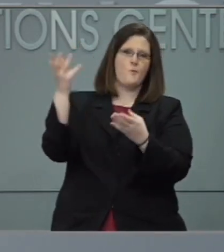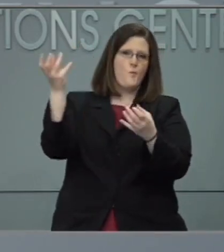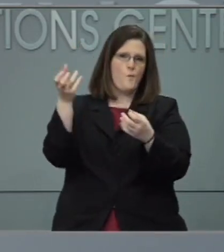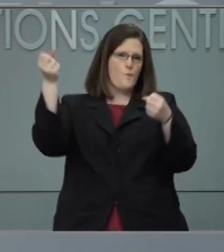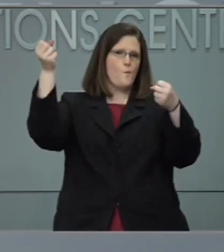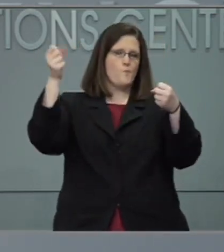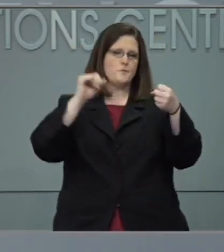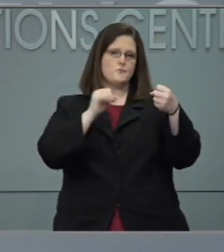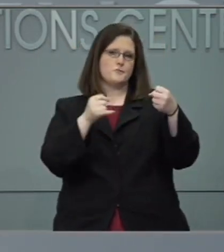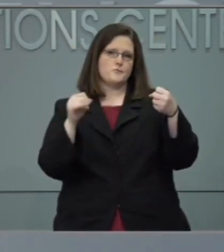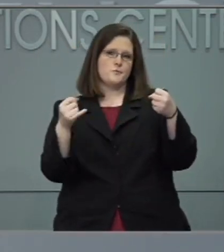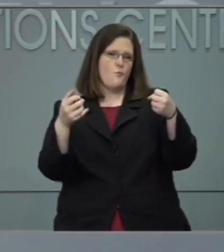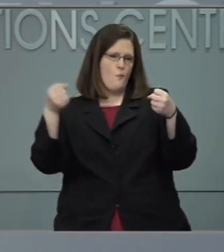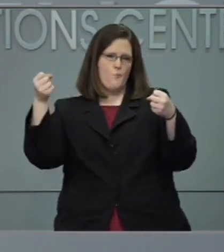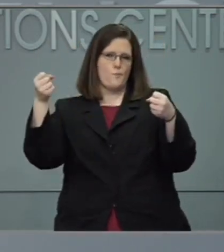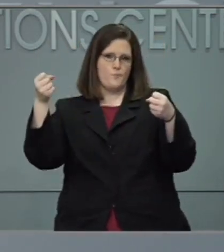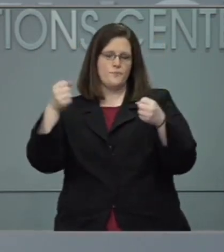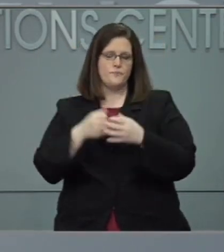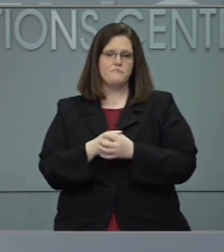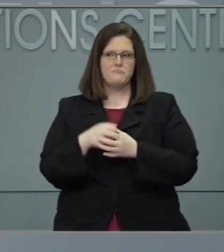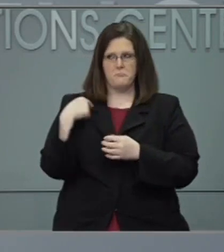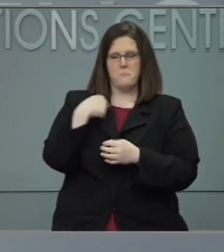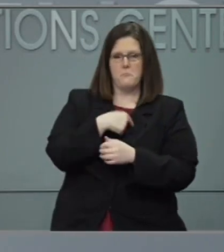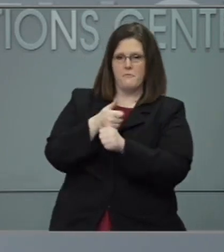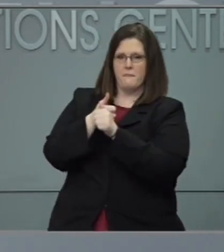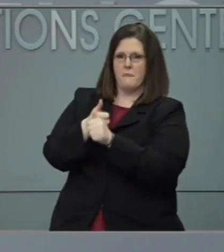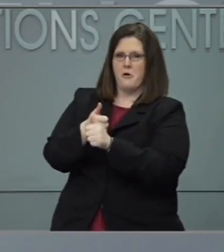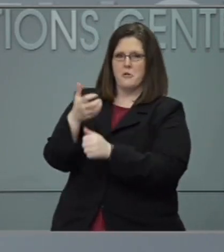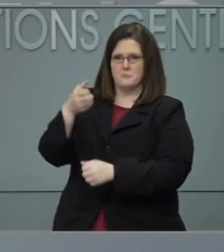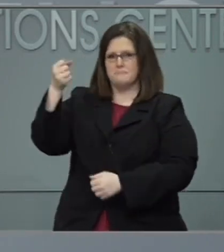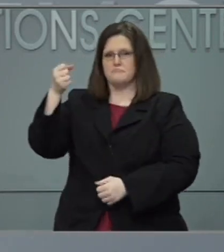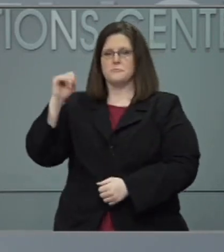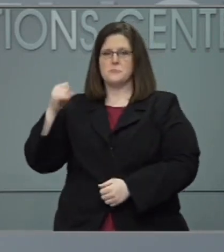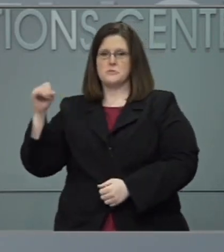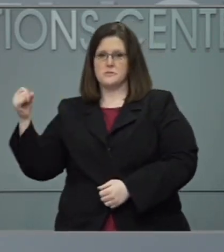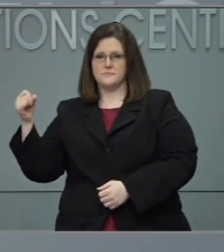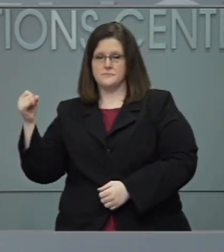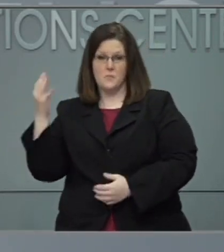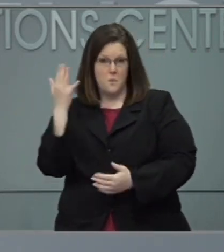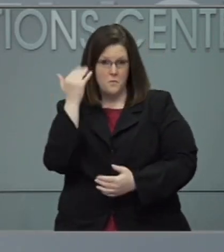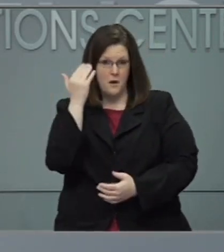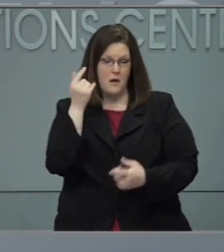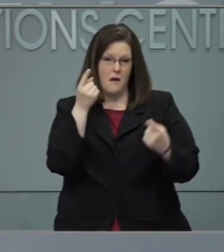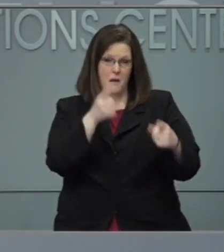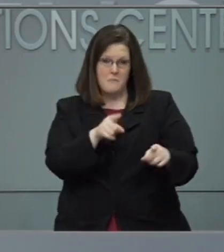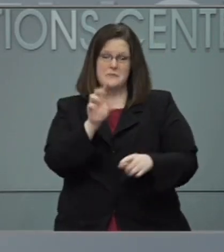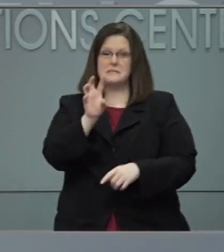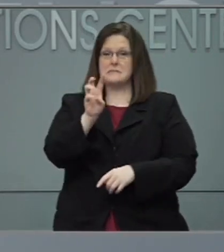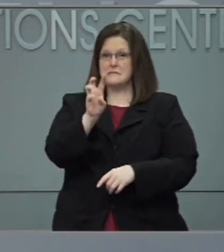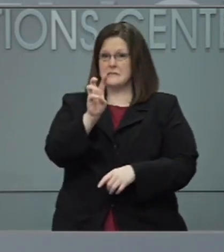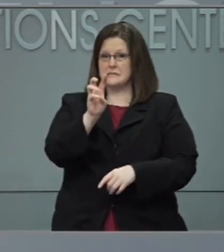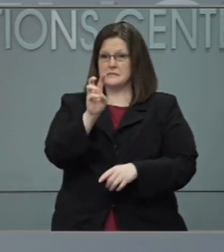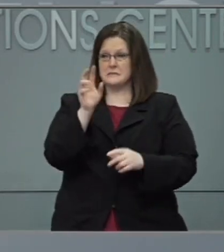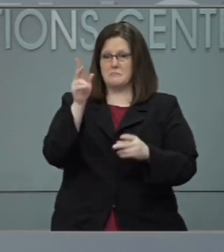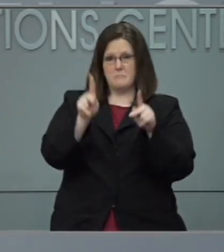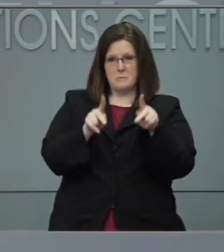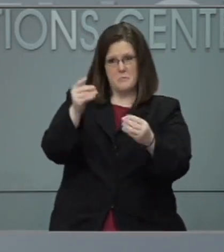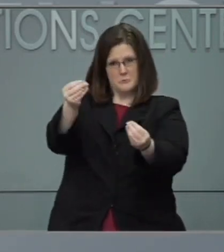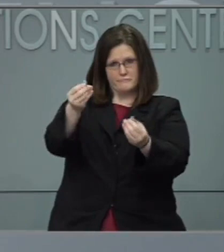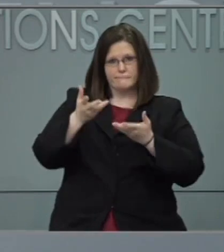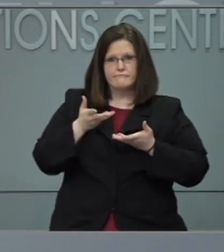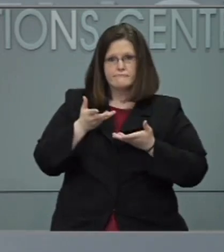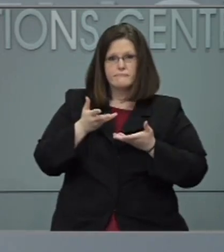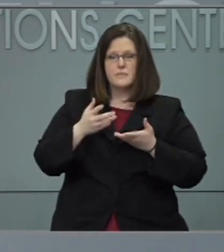Johnson & Johnson COVID-19 vaccine. The recommendation follows 6 reported cases of a rare type of blood clot